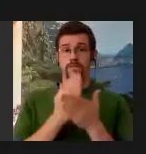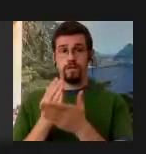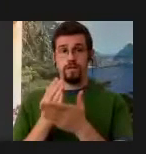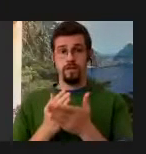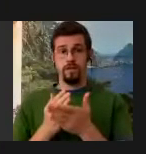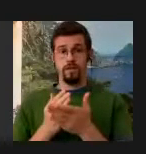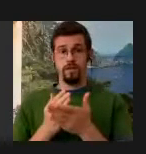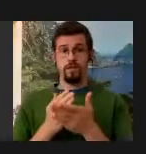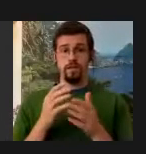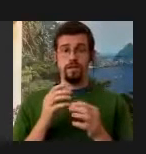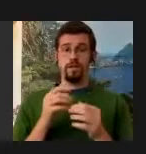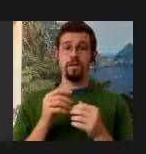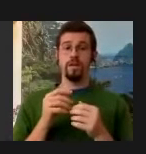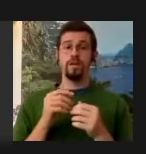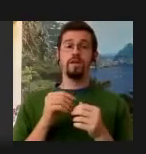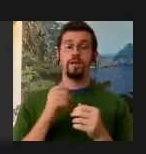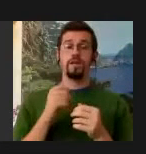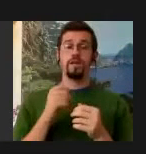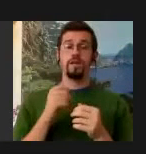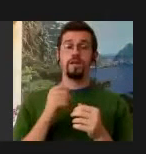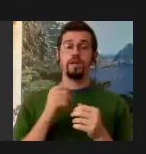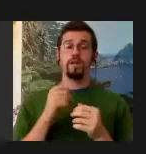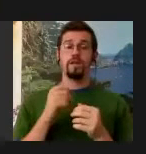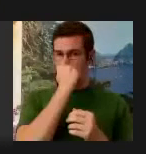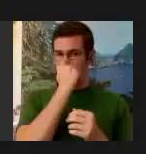from Pissur. So Pissur